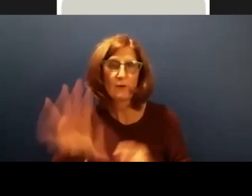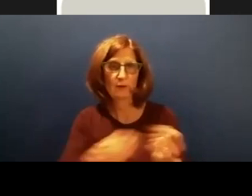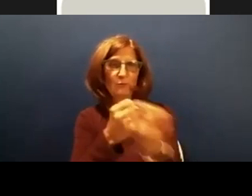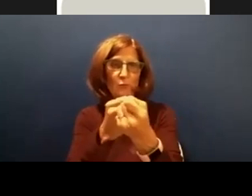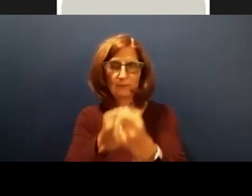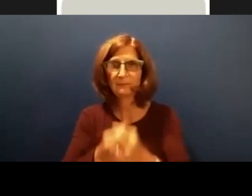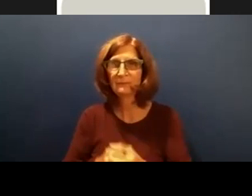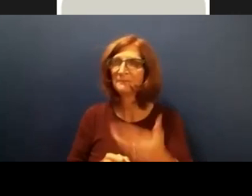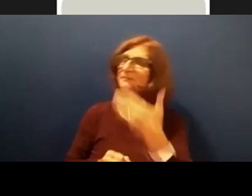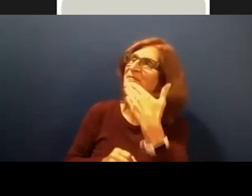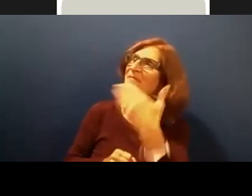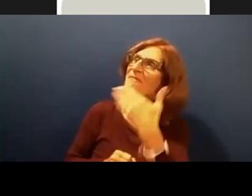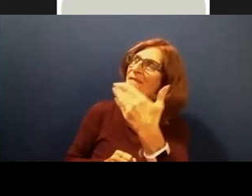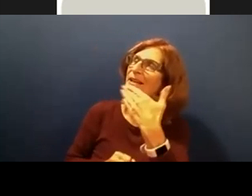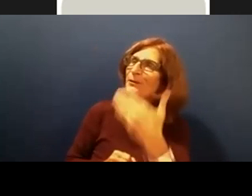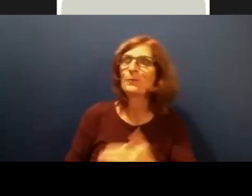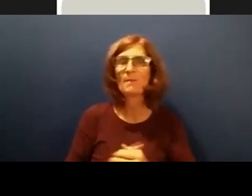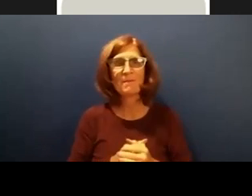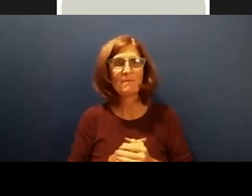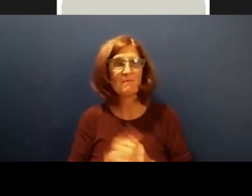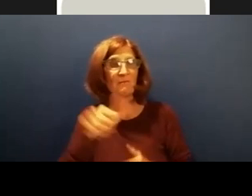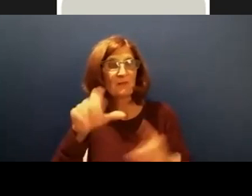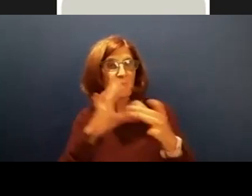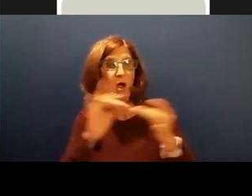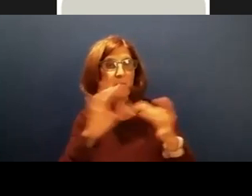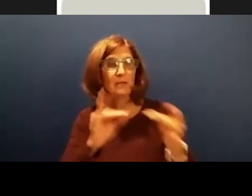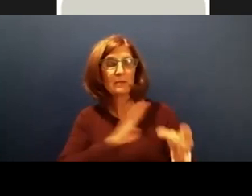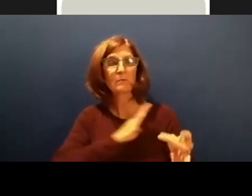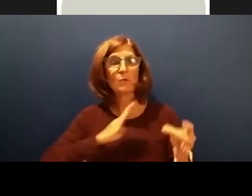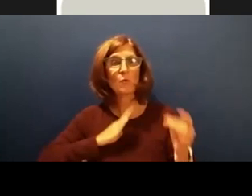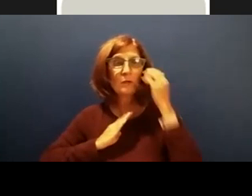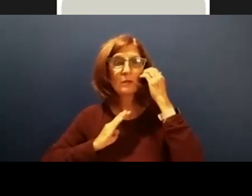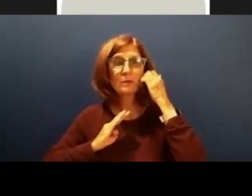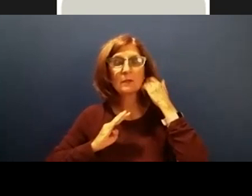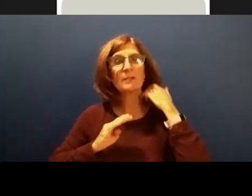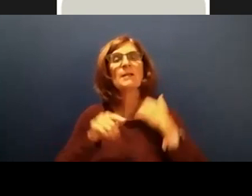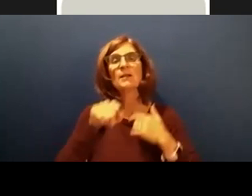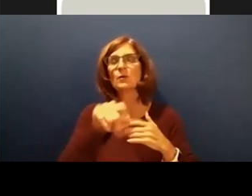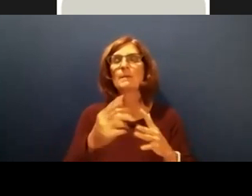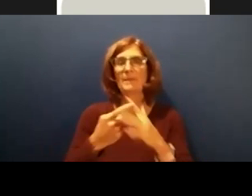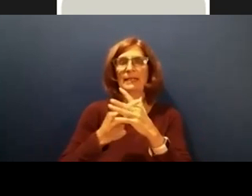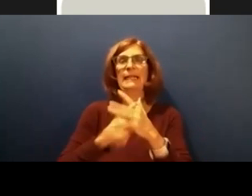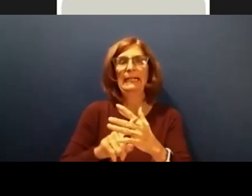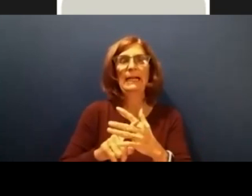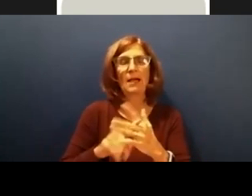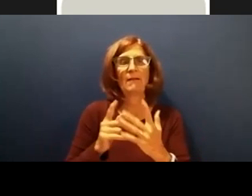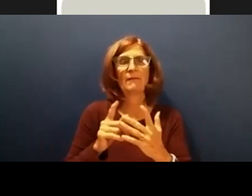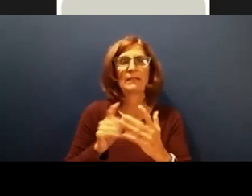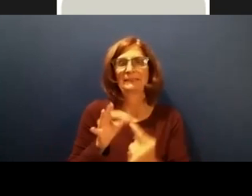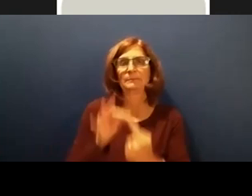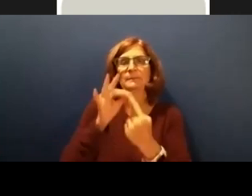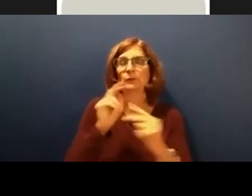Thank you so much. Any questions or comments from the board? So this is the beginning of exclusive negotiations, so we'll see